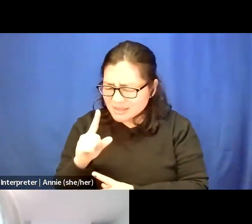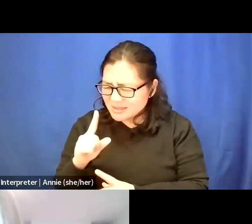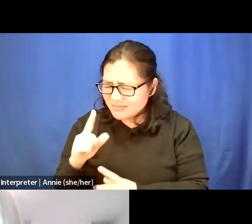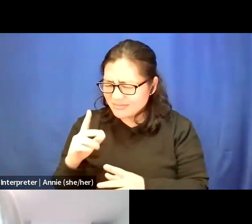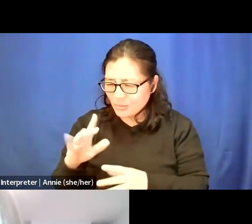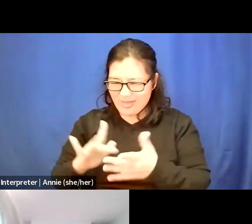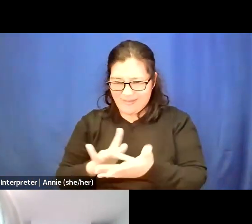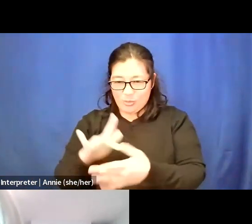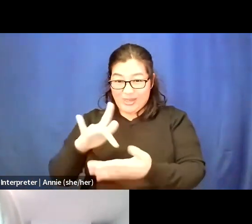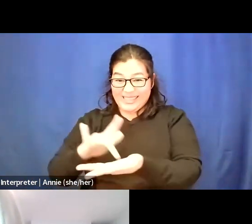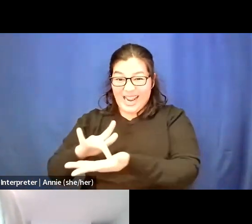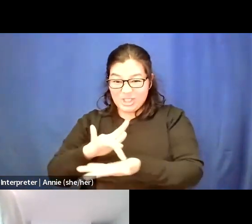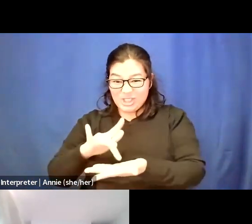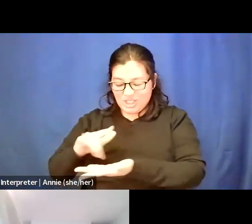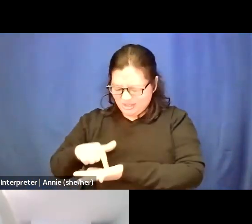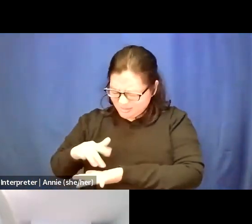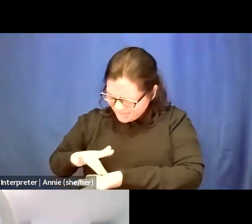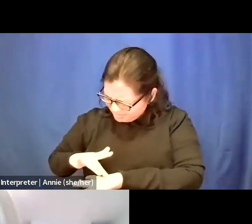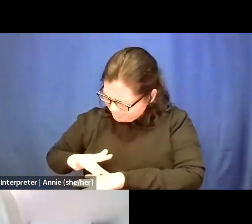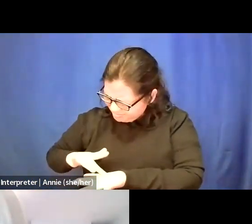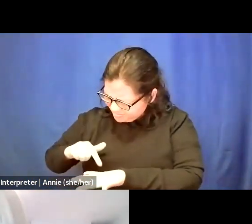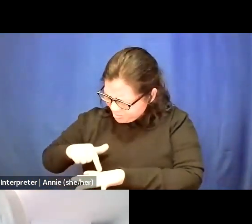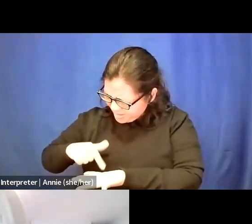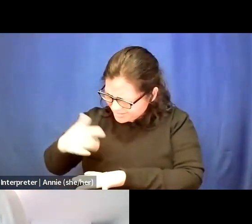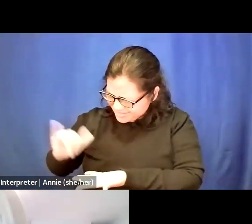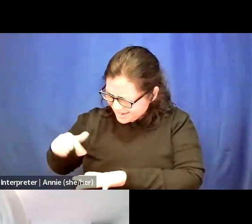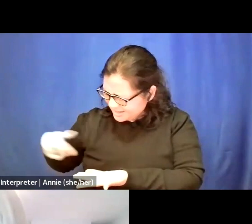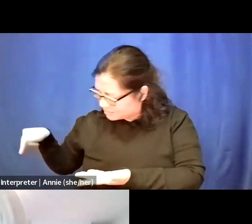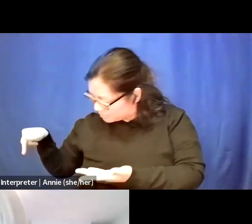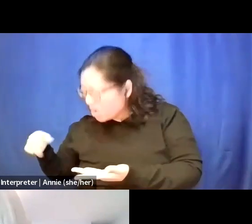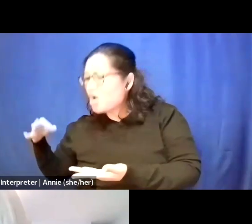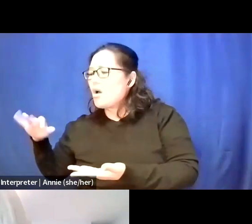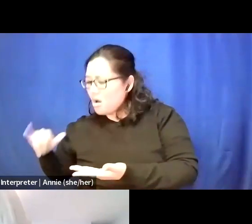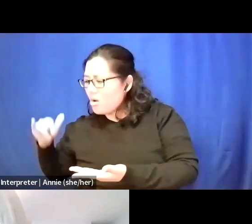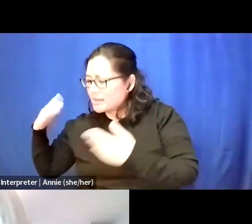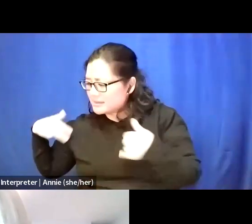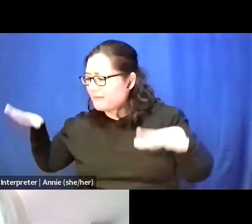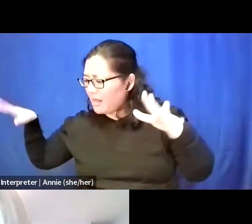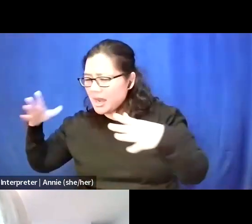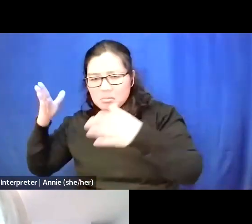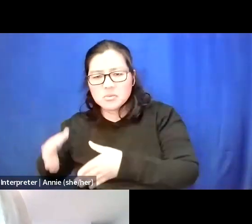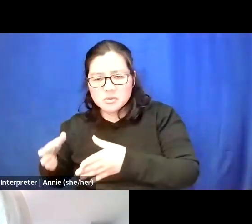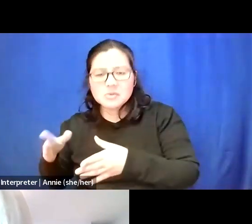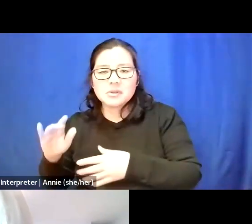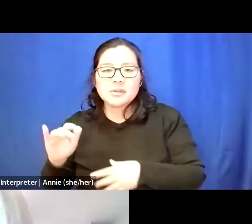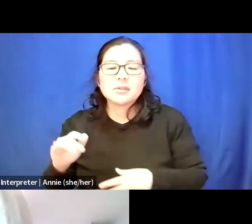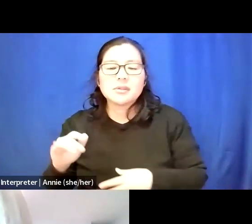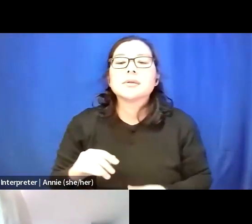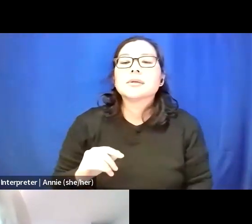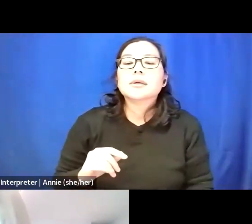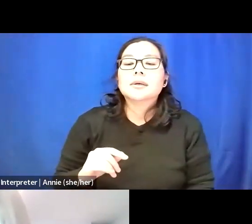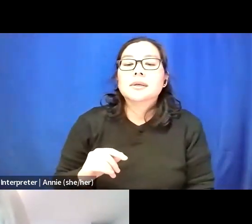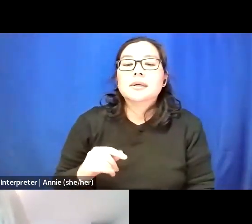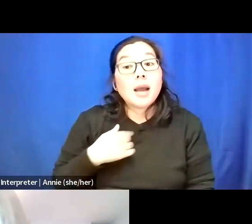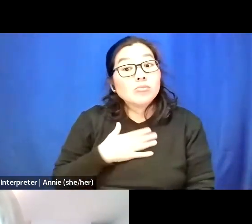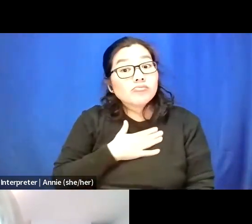that's, I mean, I had to be told that was a flying figure. I mean, I sort of appreciated it,